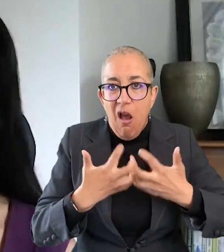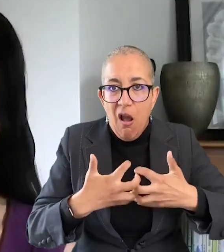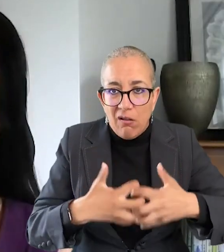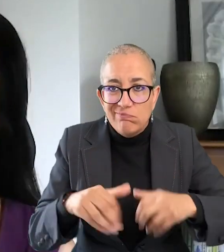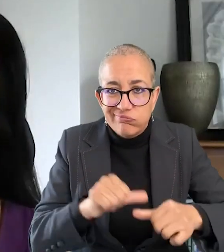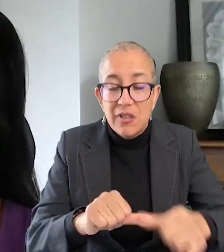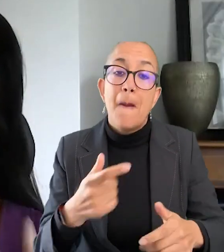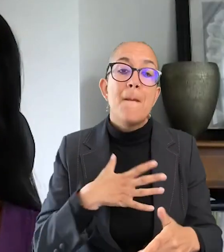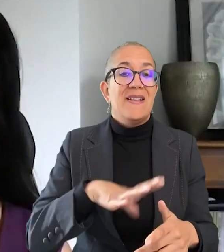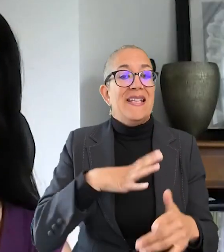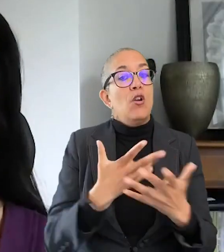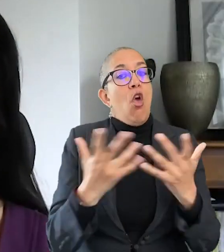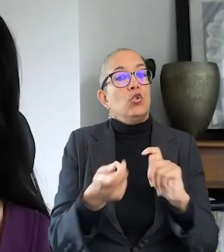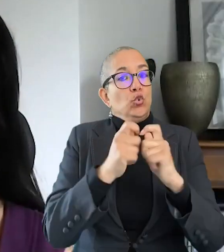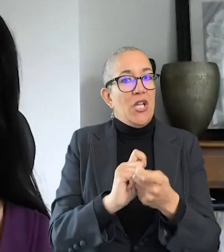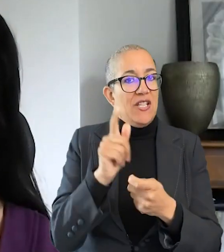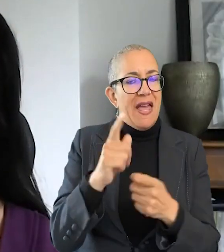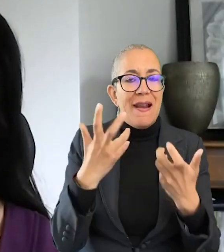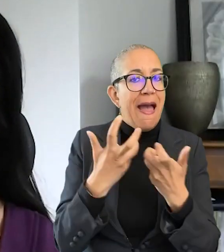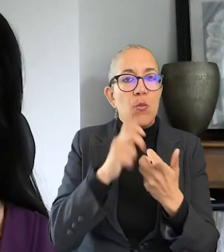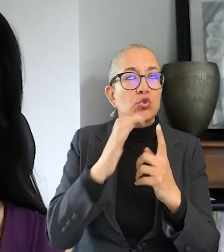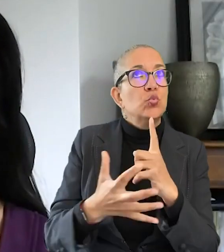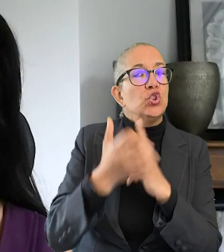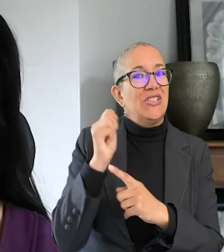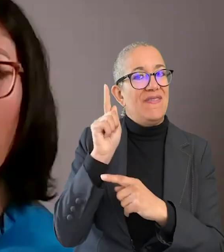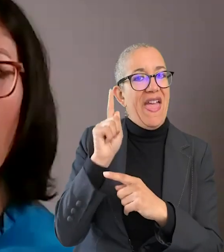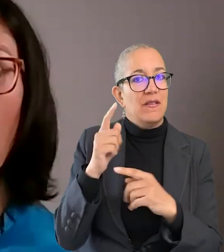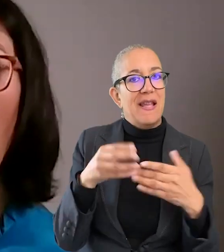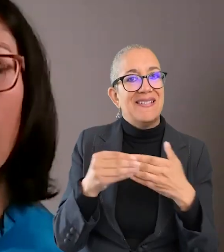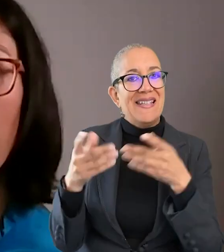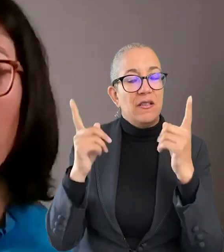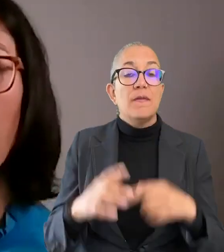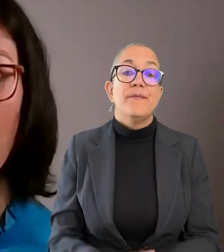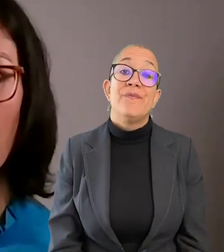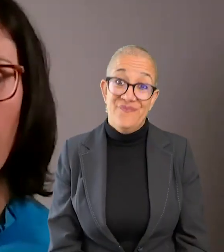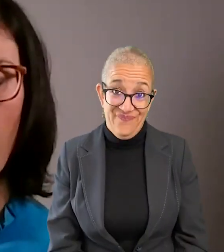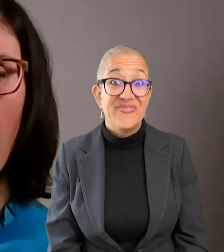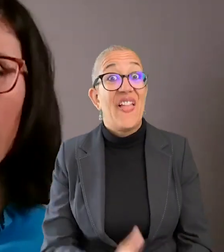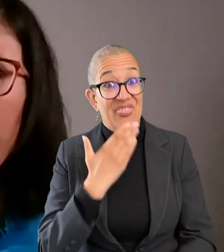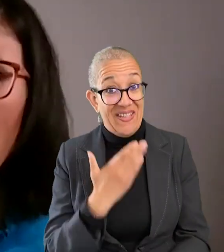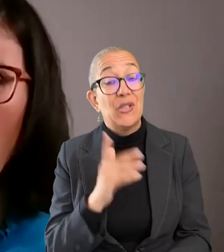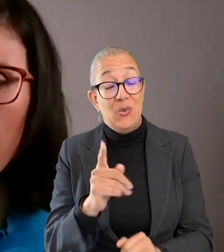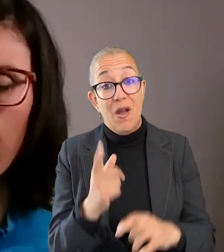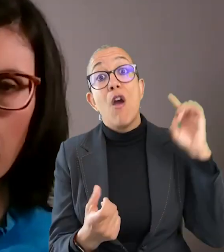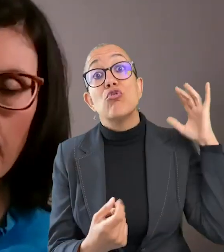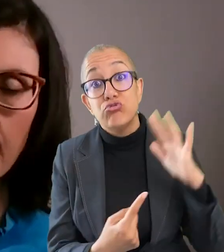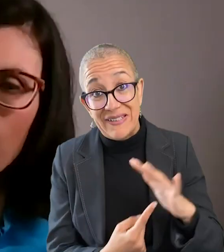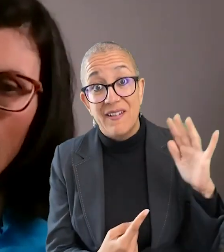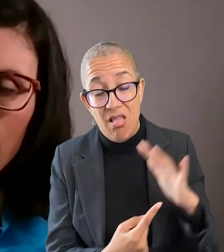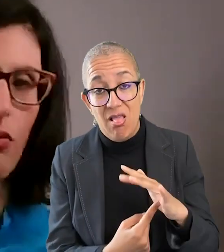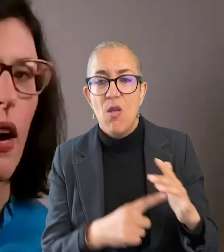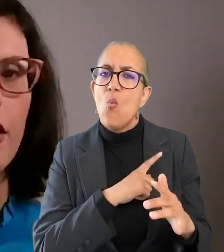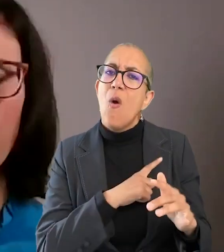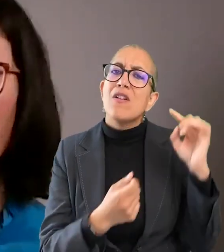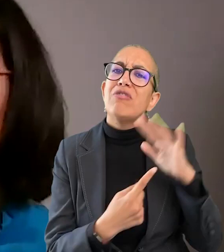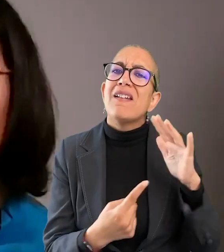in order to change that. So how do you feel that you would achieve that as a leader? Yeah, thank you. Well, this is critical. And the reason why it's critical, it comes